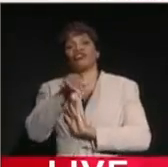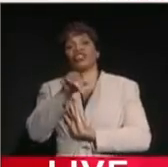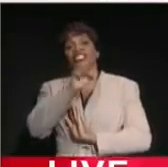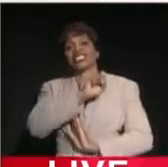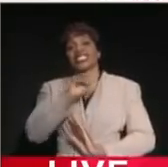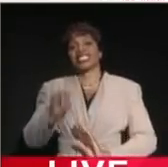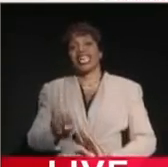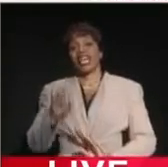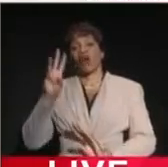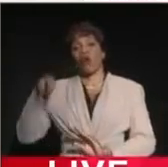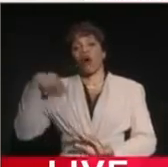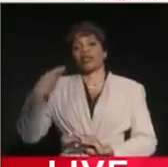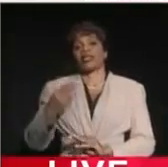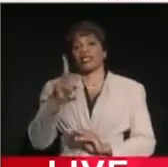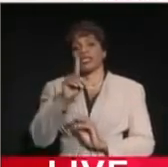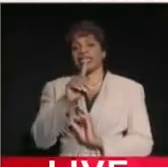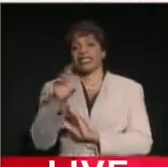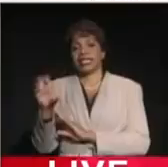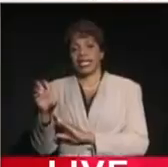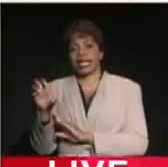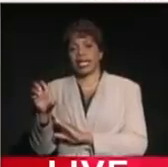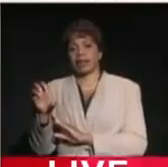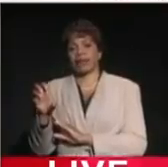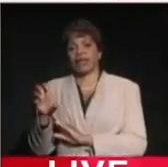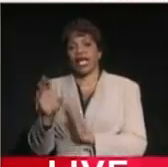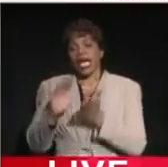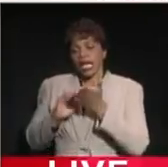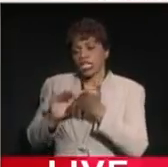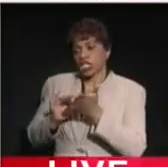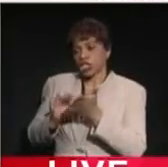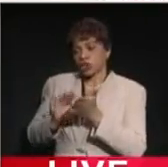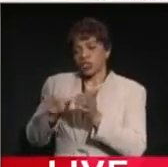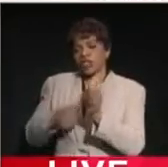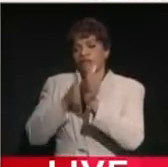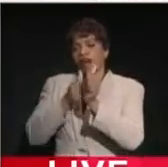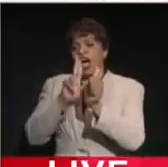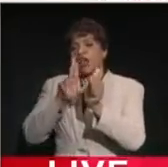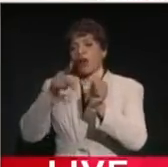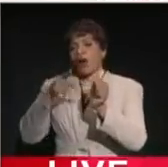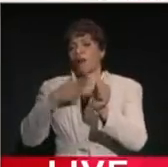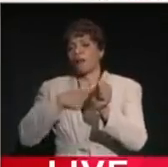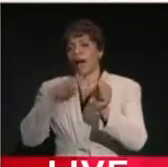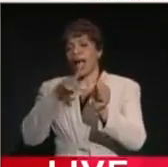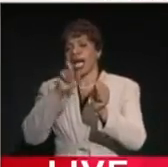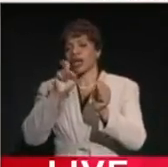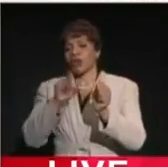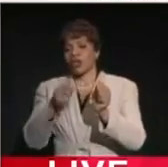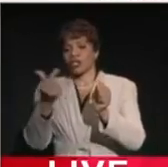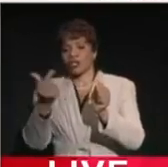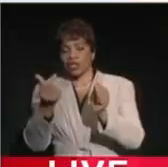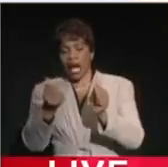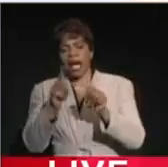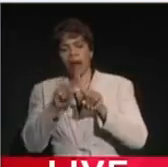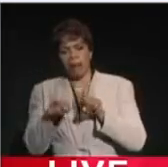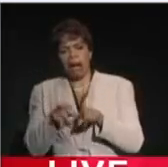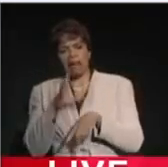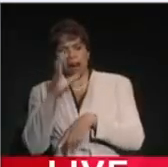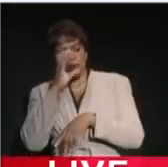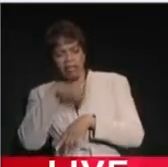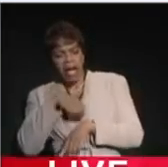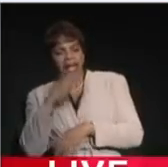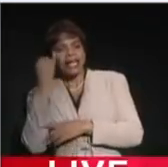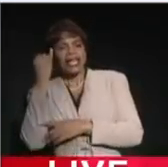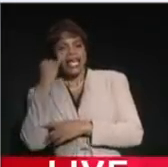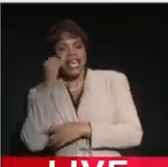Washington, D.C. Are we still in America? Just to follow up on my question to you, Ms. Guadagno, hypothetically, if